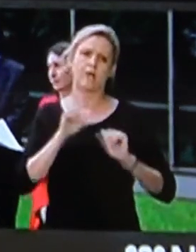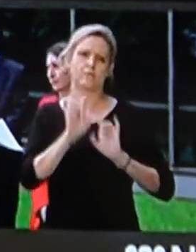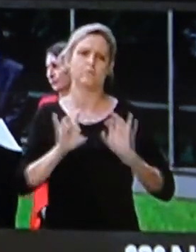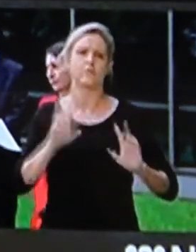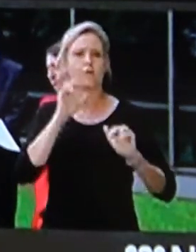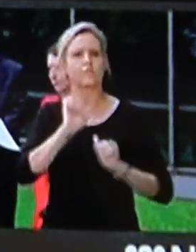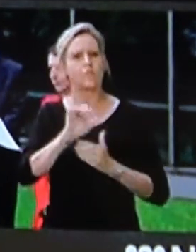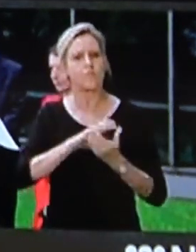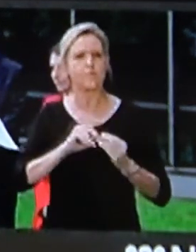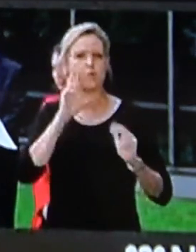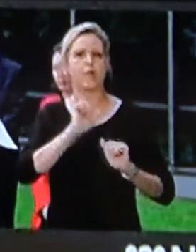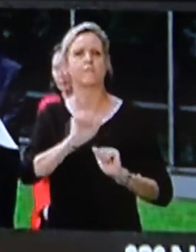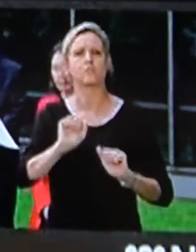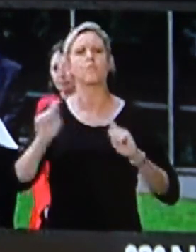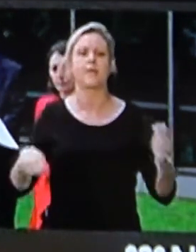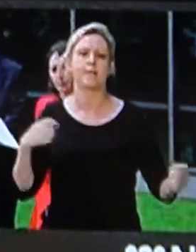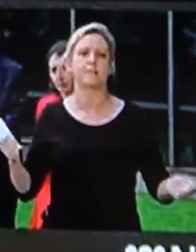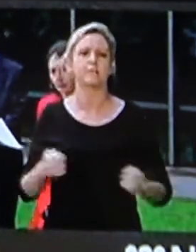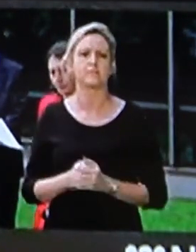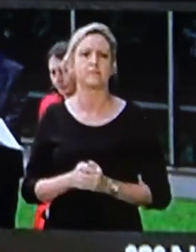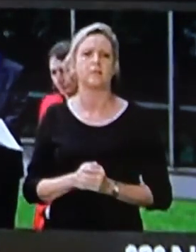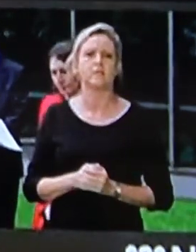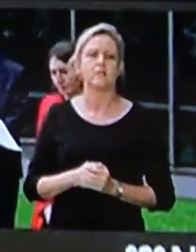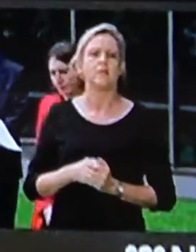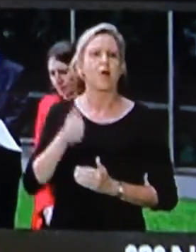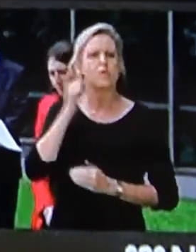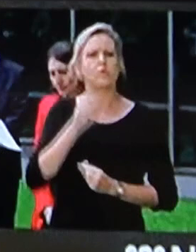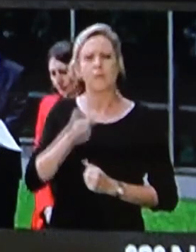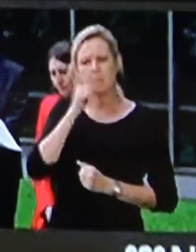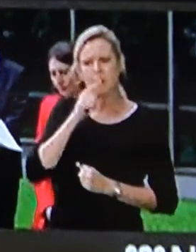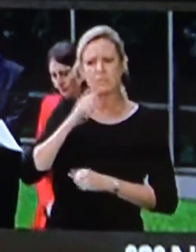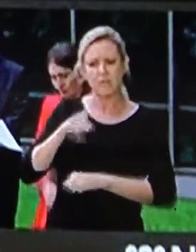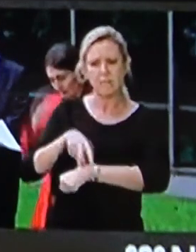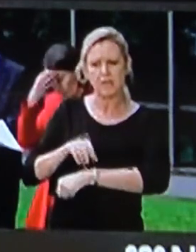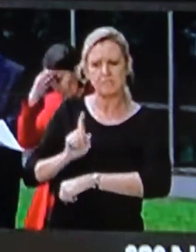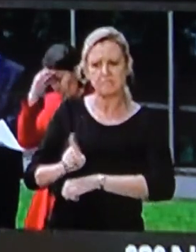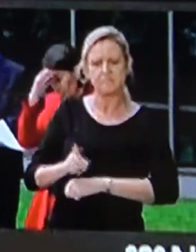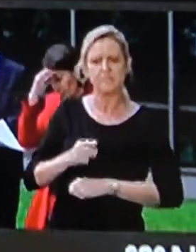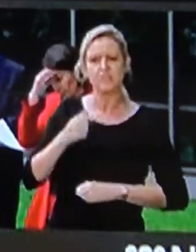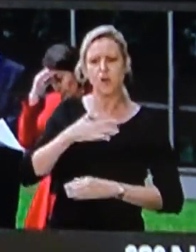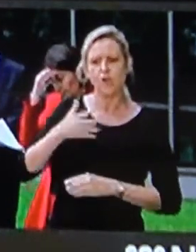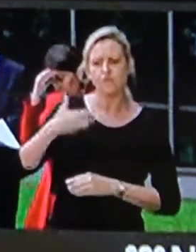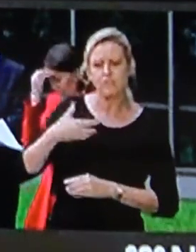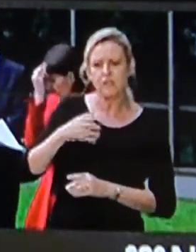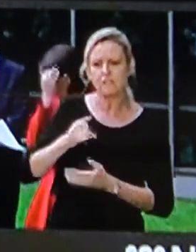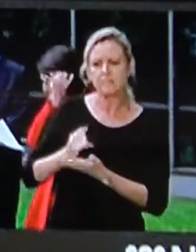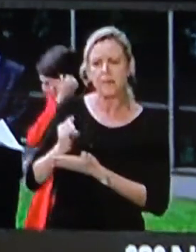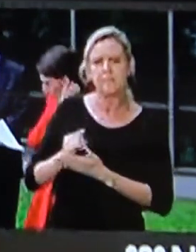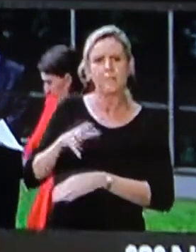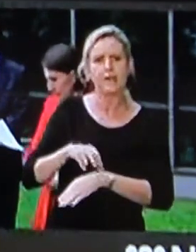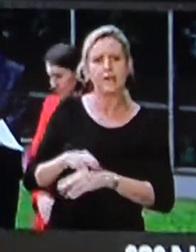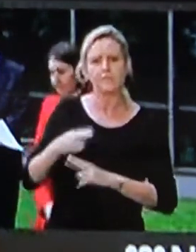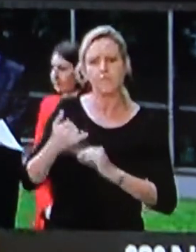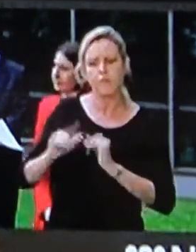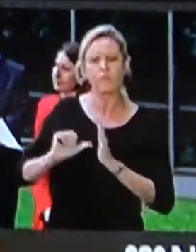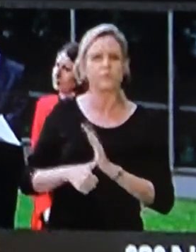laws. I know there has been some criticism of police, which I don't accept. I accept the criticism of my leadership, certainly. We continue to